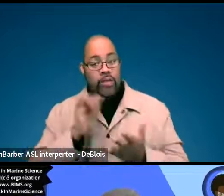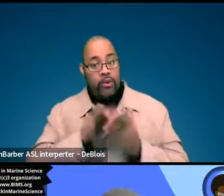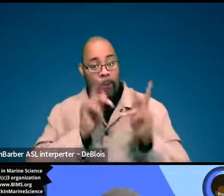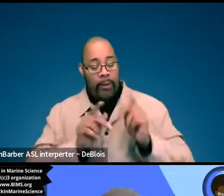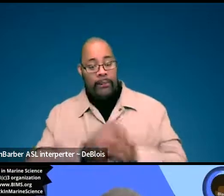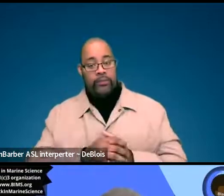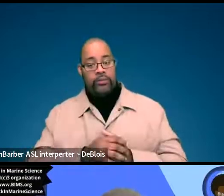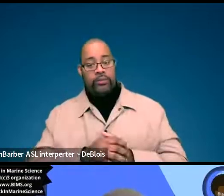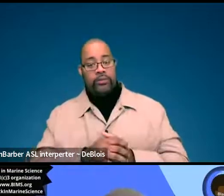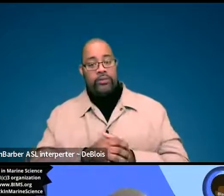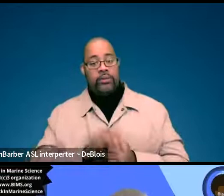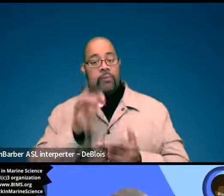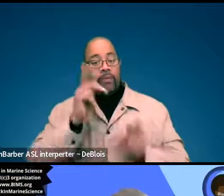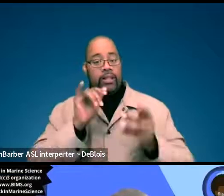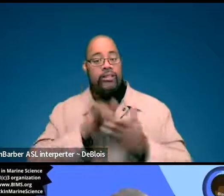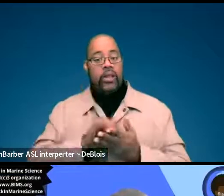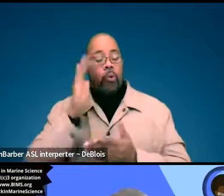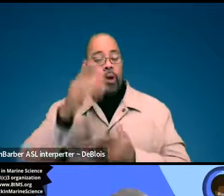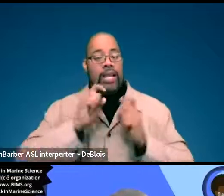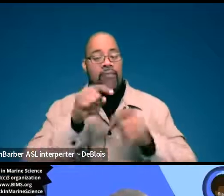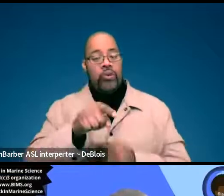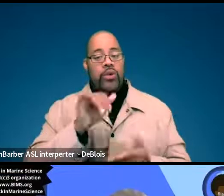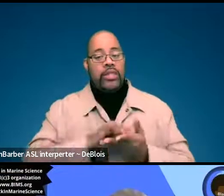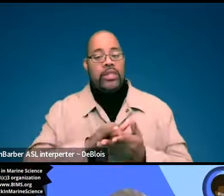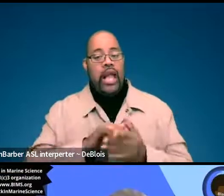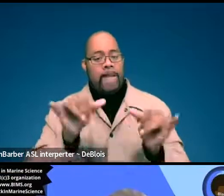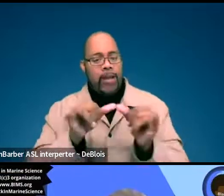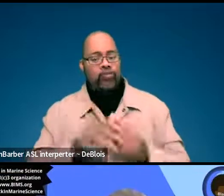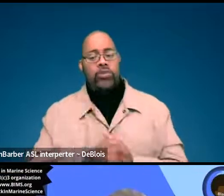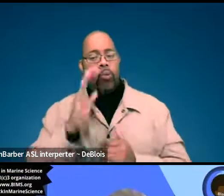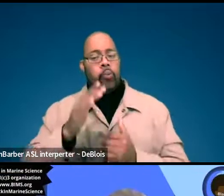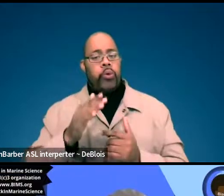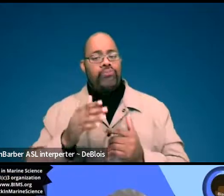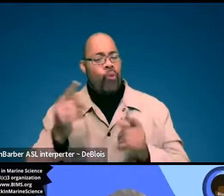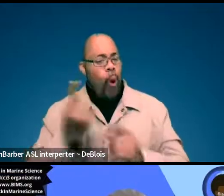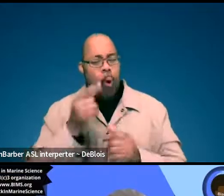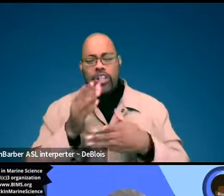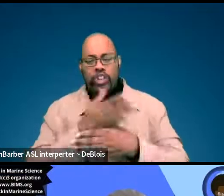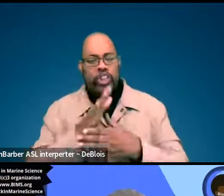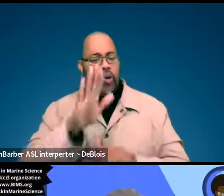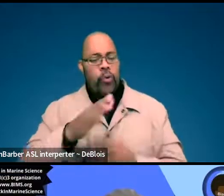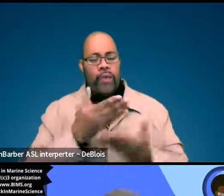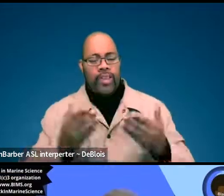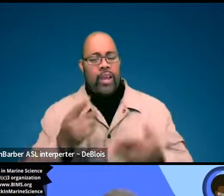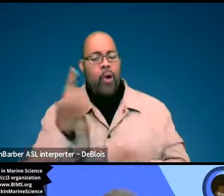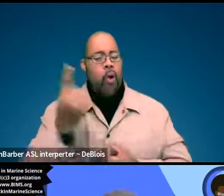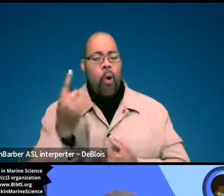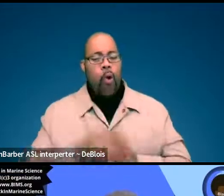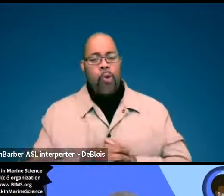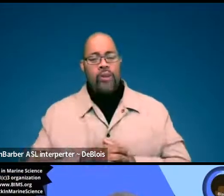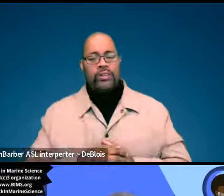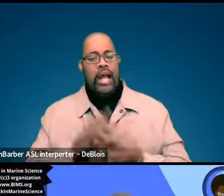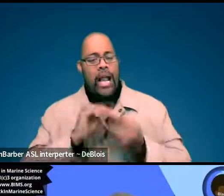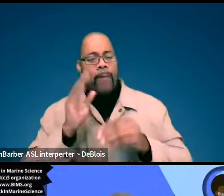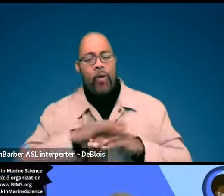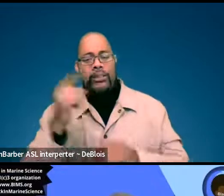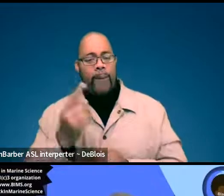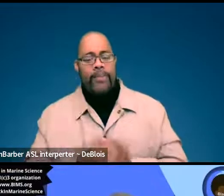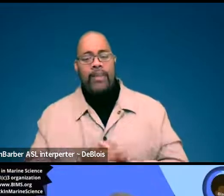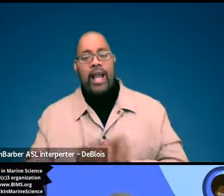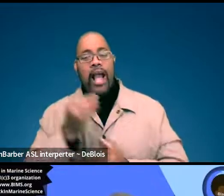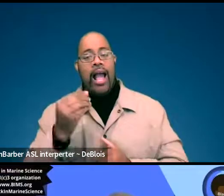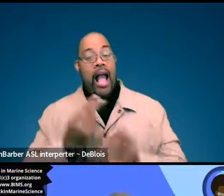people because those are the ones that are going to give you those metrics. They're going to constantly share your things. They're always going to comment on something.